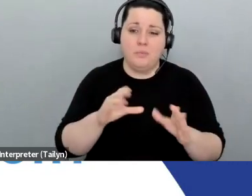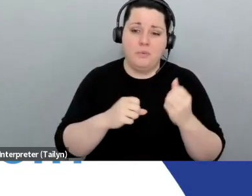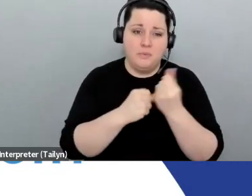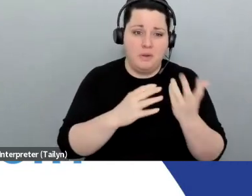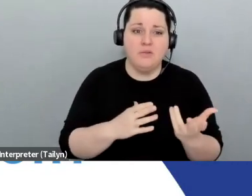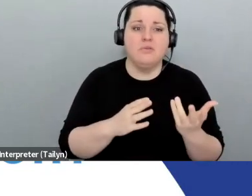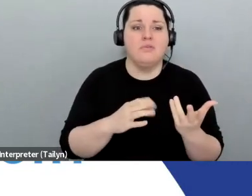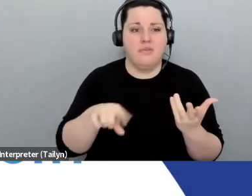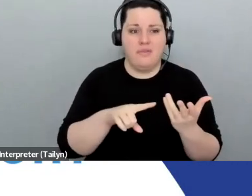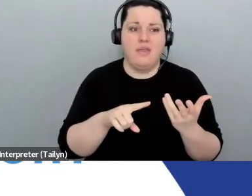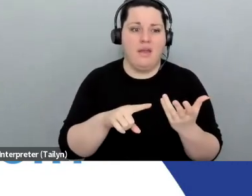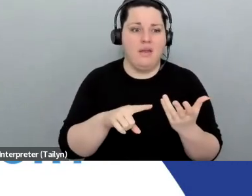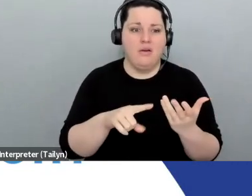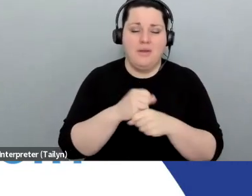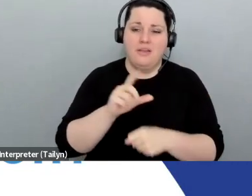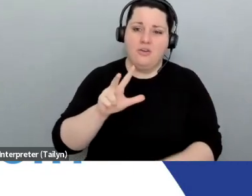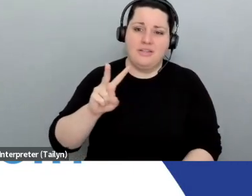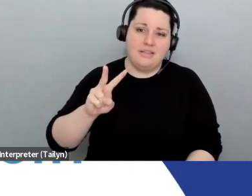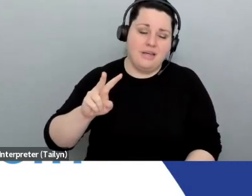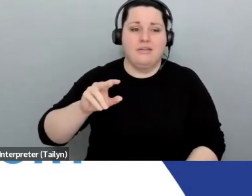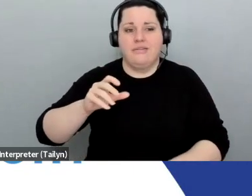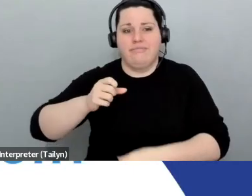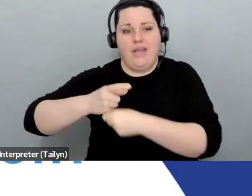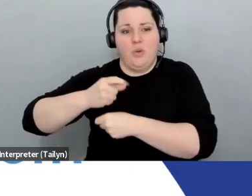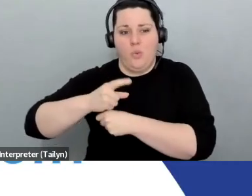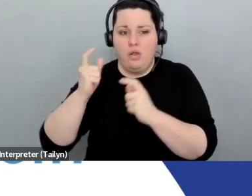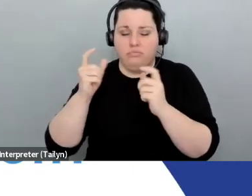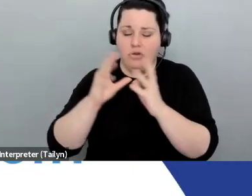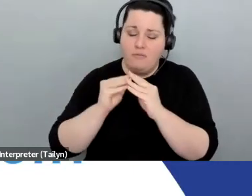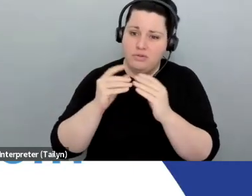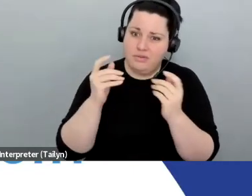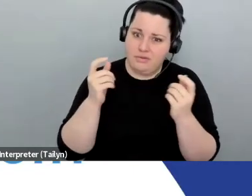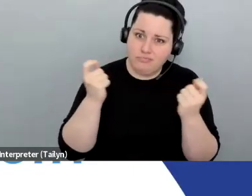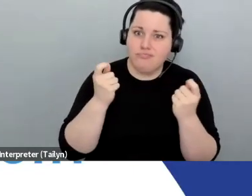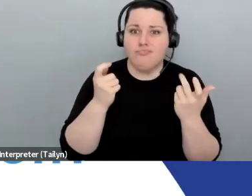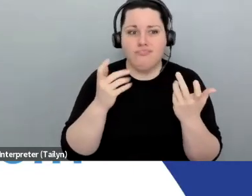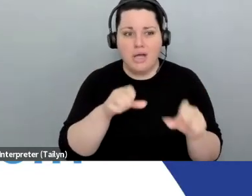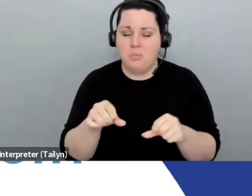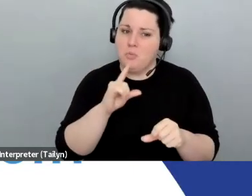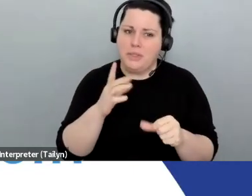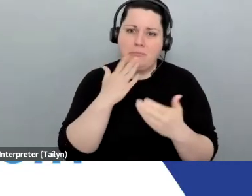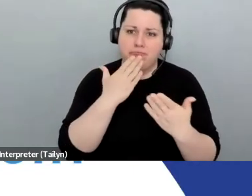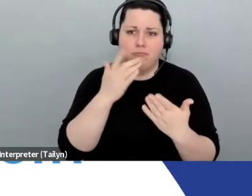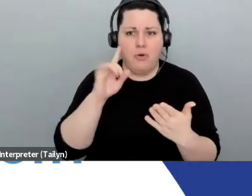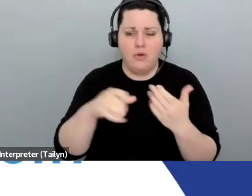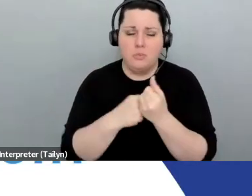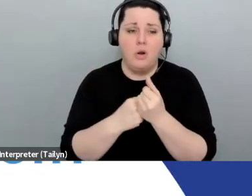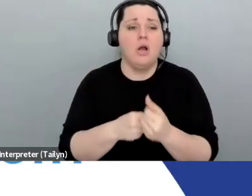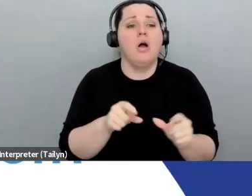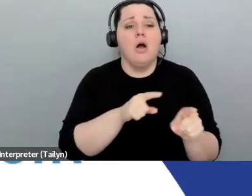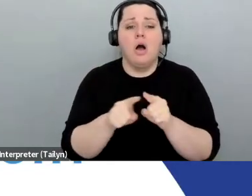make this 32nd annual conference possible. We are grateful for their support. Additionally, I'd like to share some